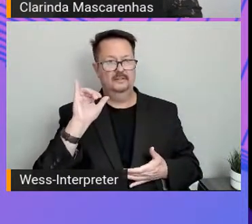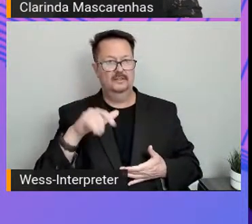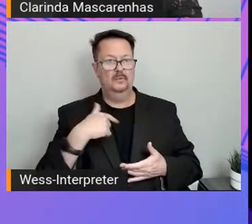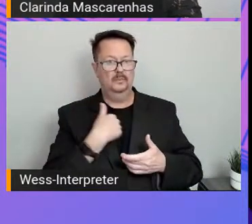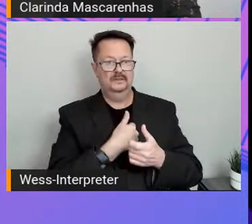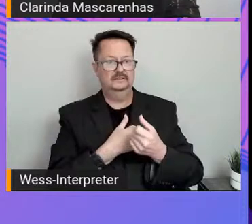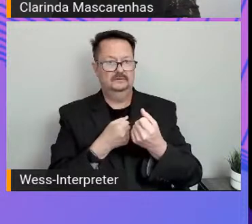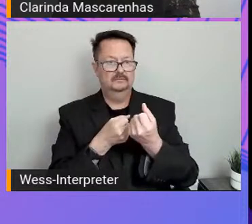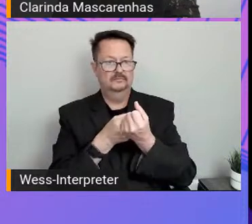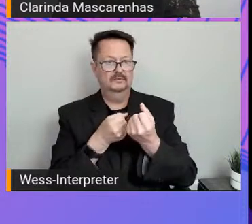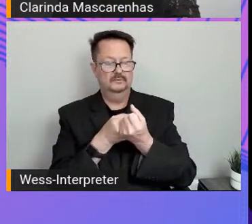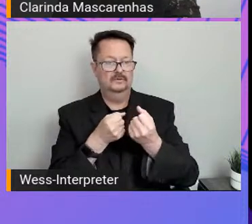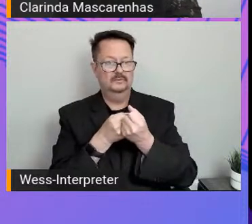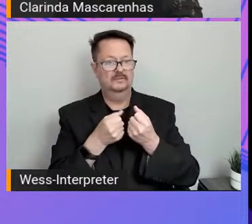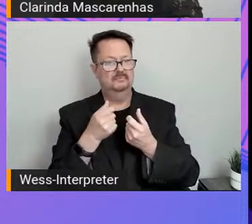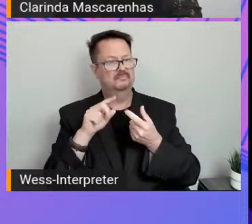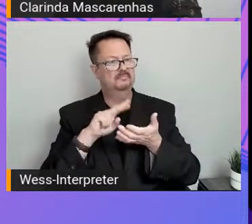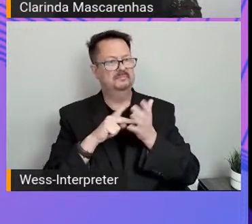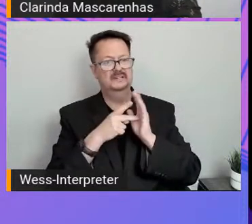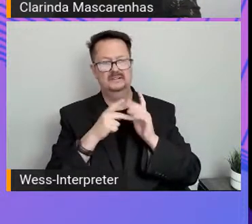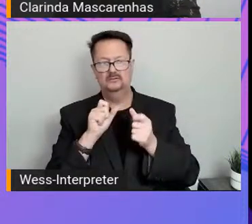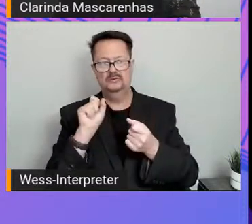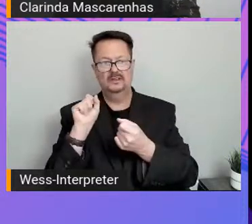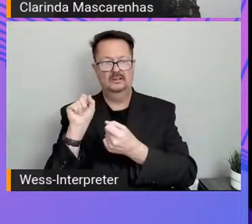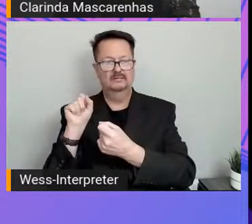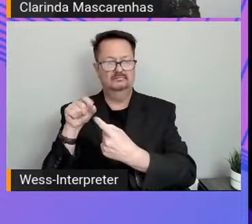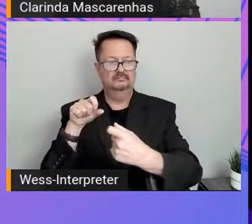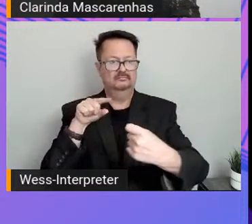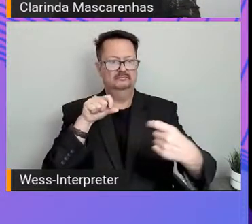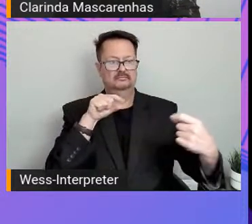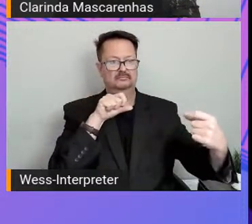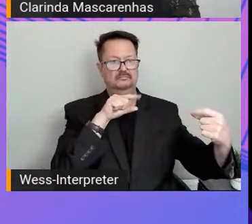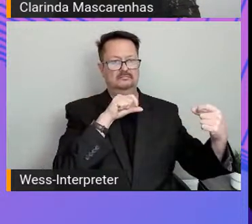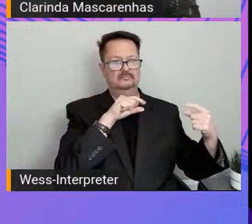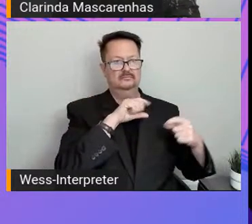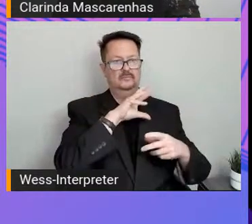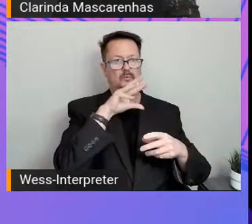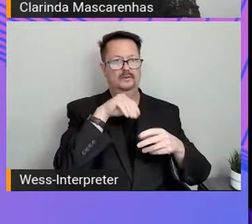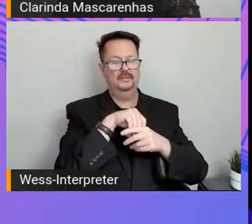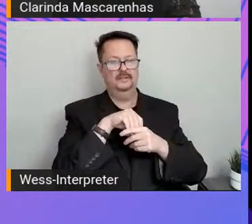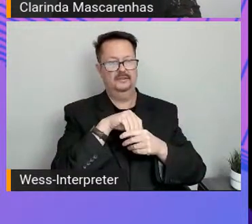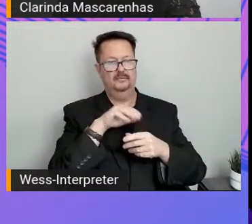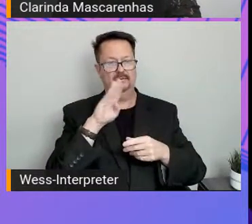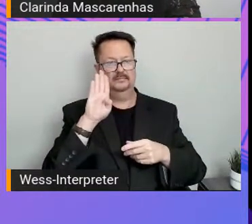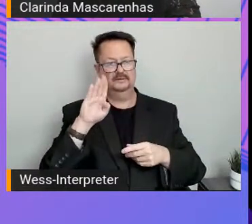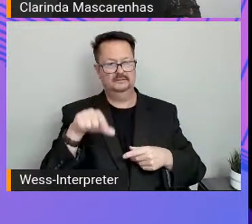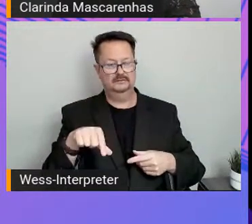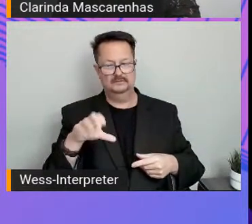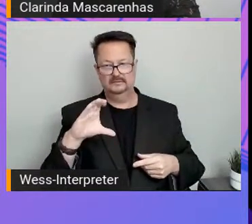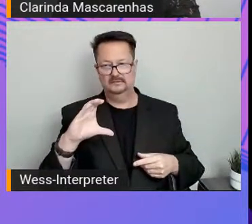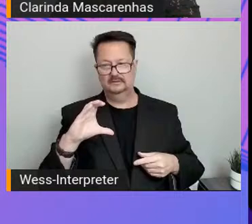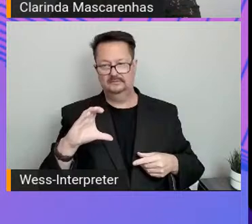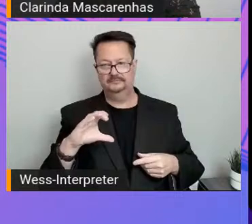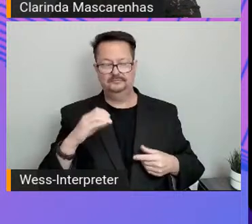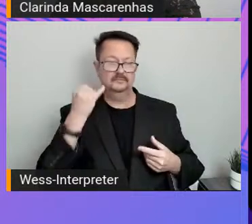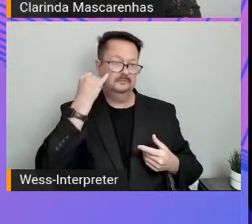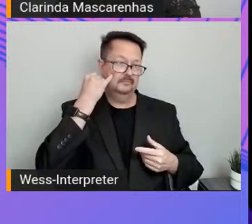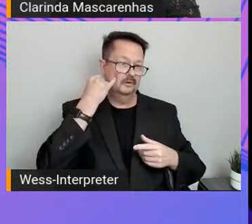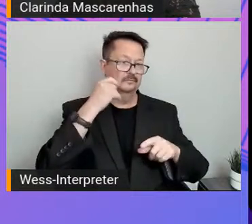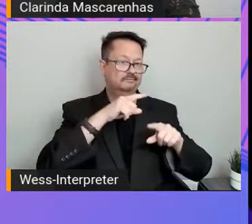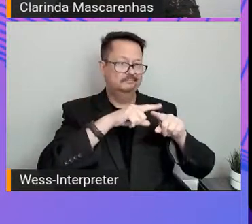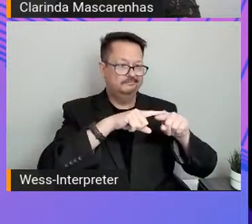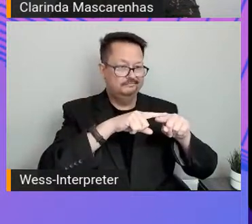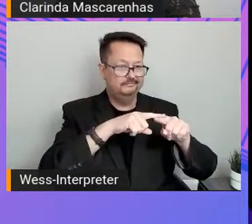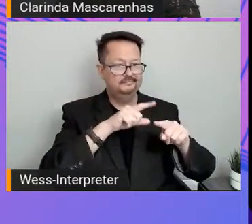you to communicate to any applications within the VPC. Let's say your application has service dependencies like talking